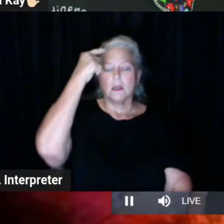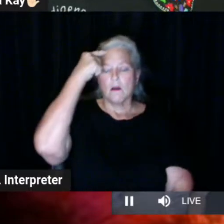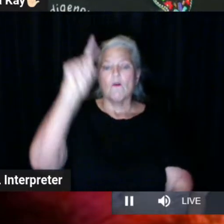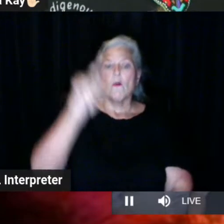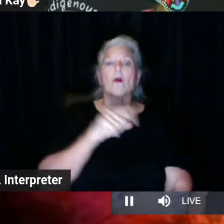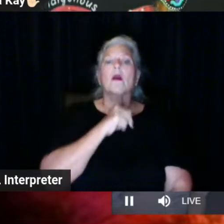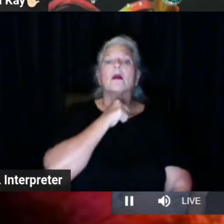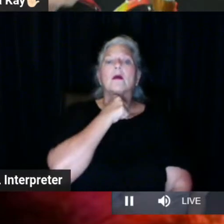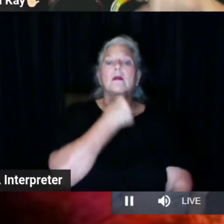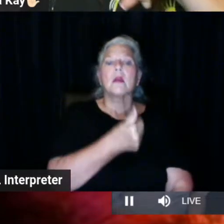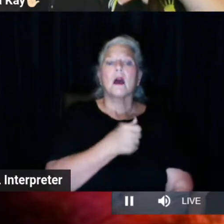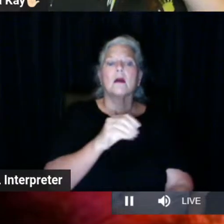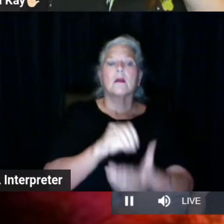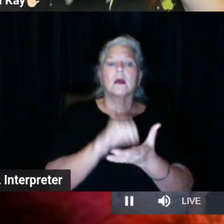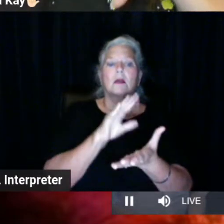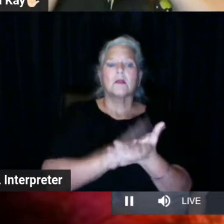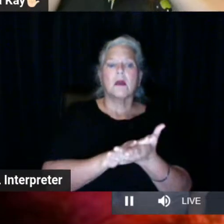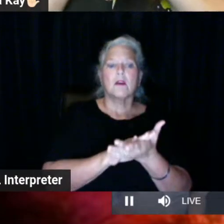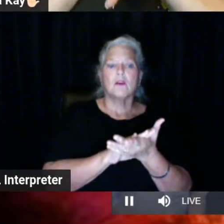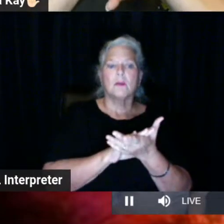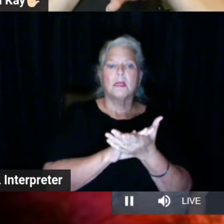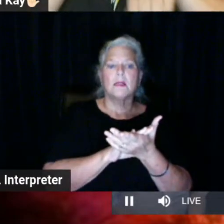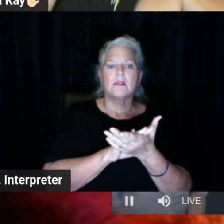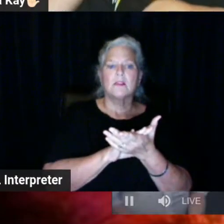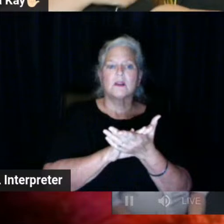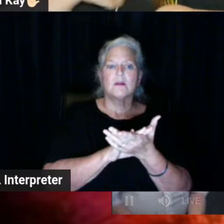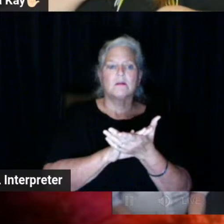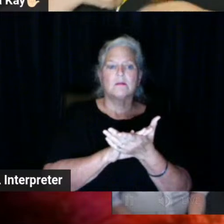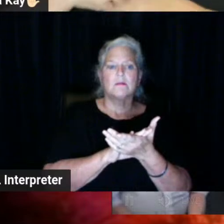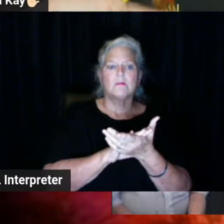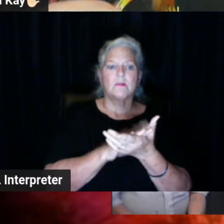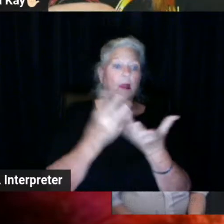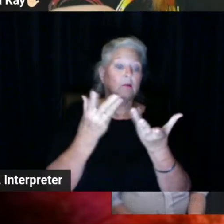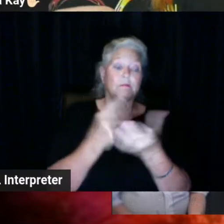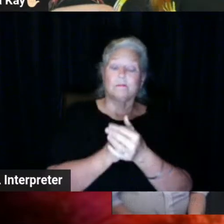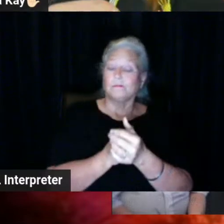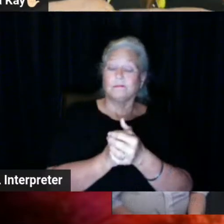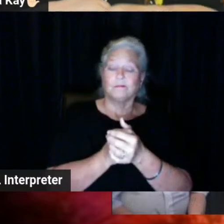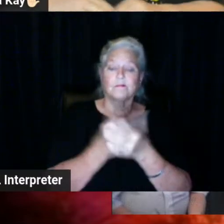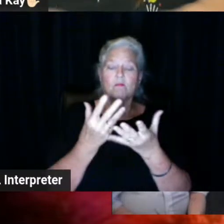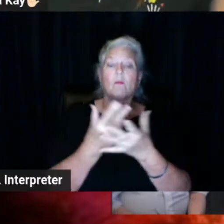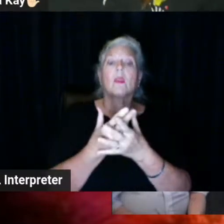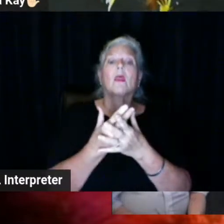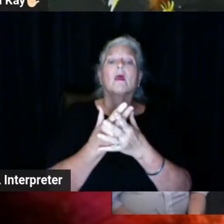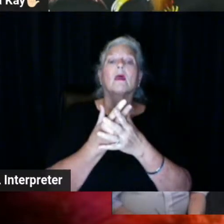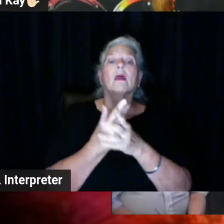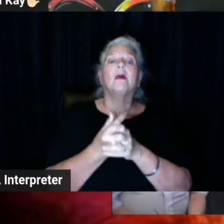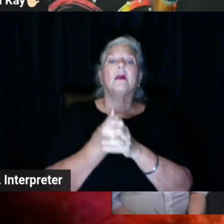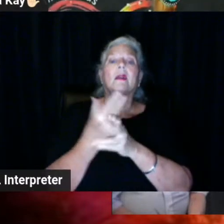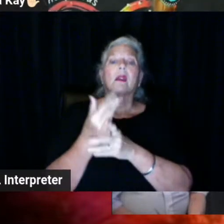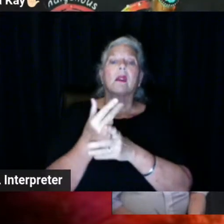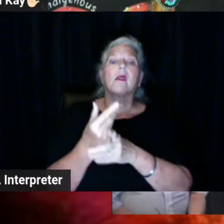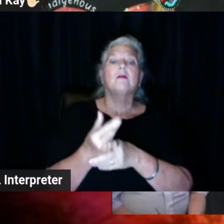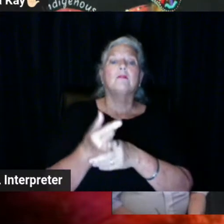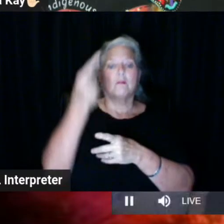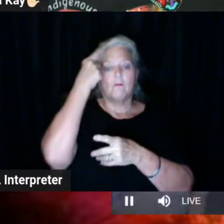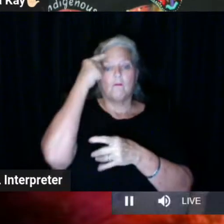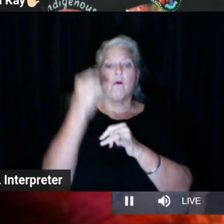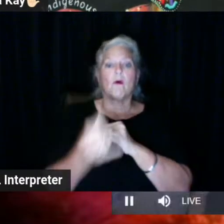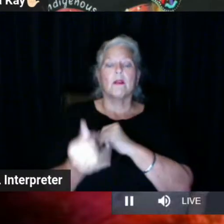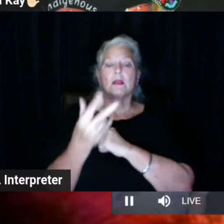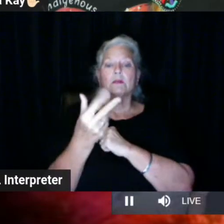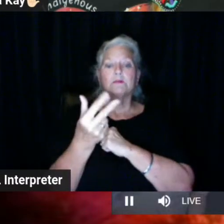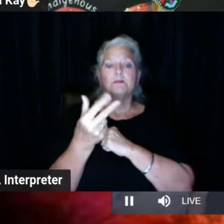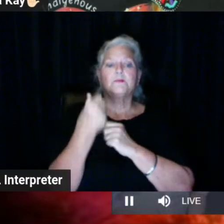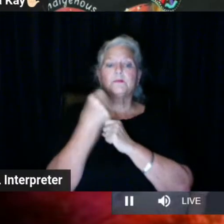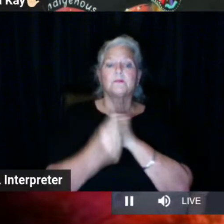of Canton has caused immense emotional distress to our business and personal lives over the past 13 years. Tonight, I speak